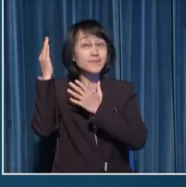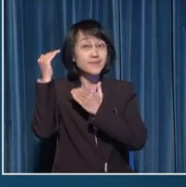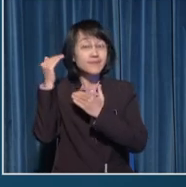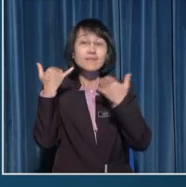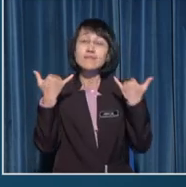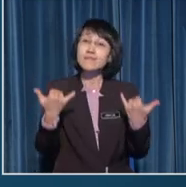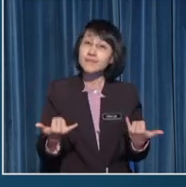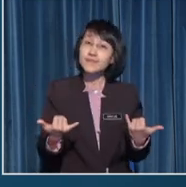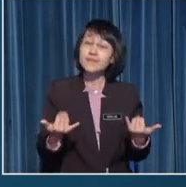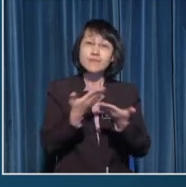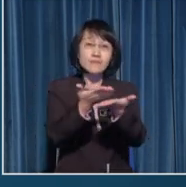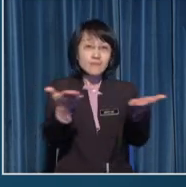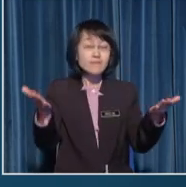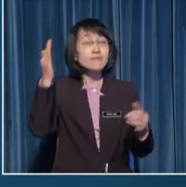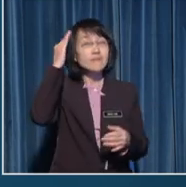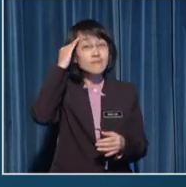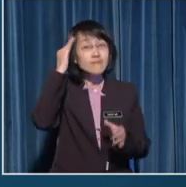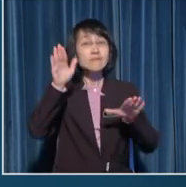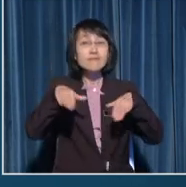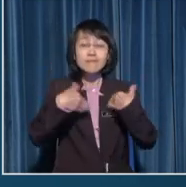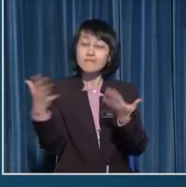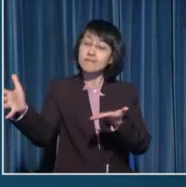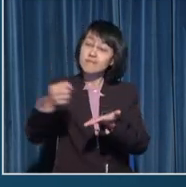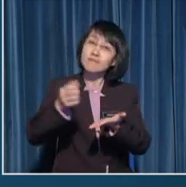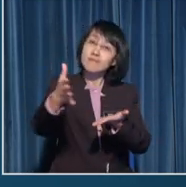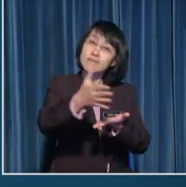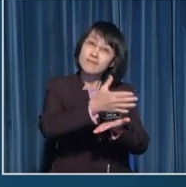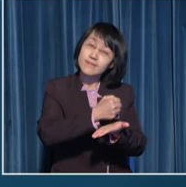by now you know how to collect,